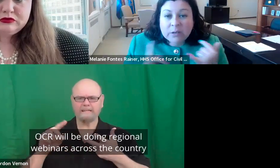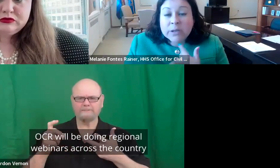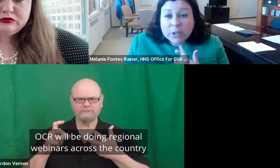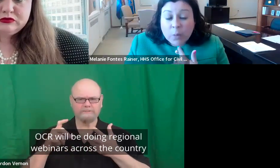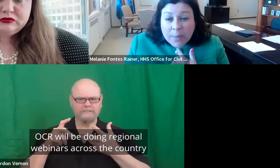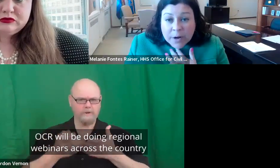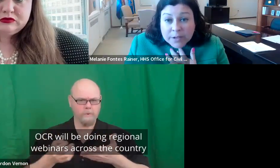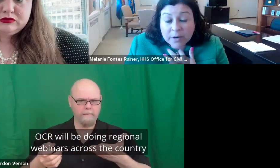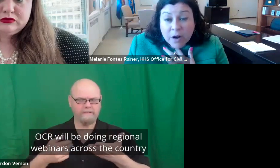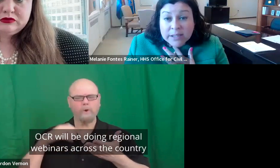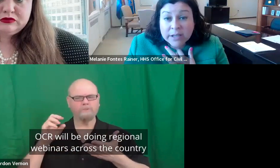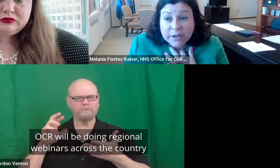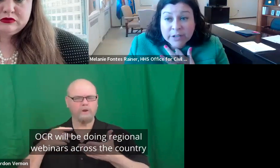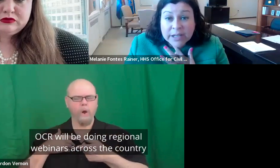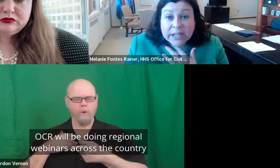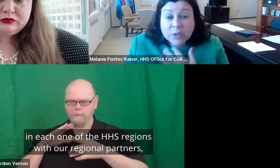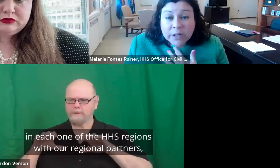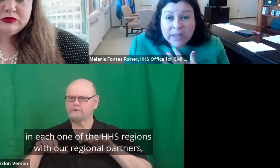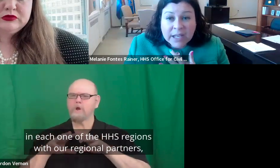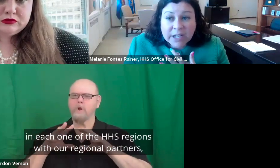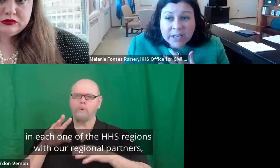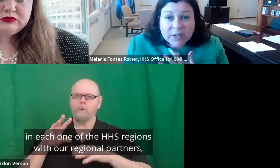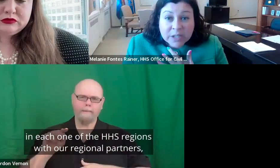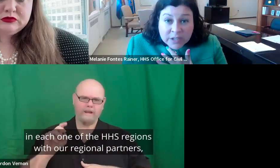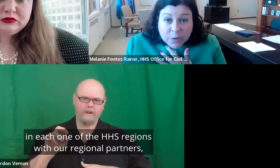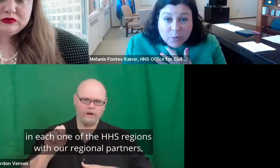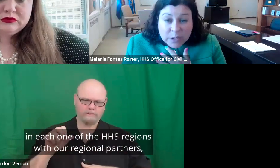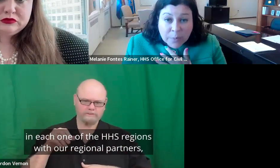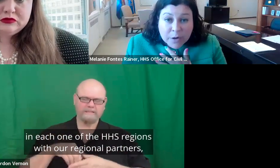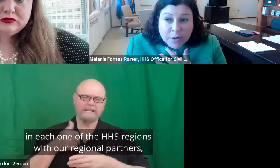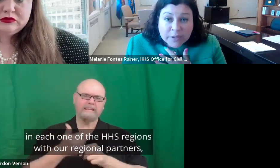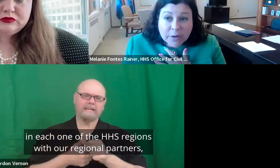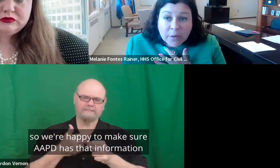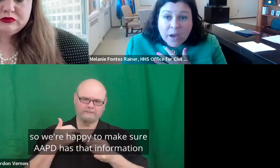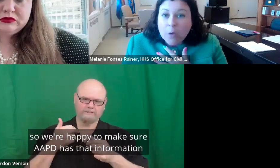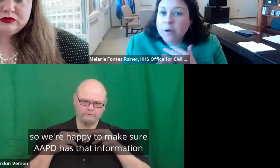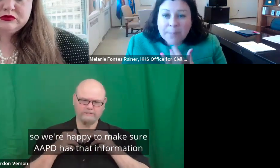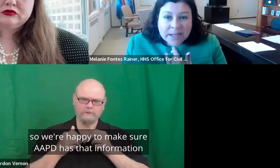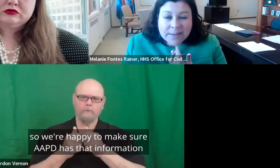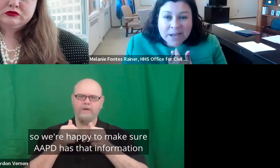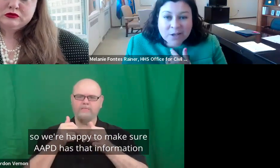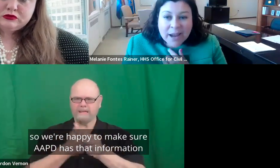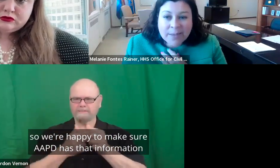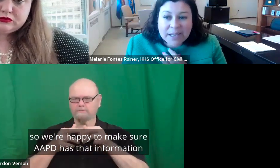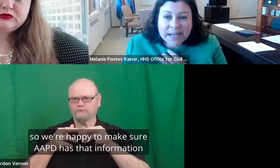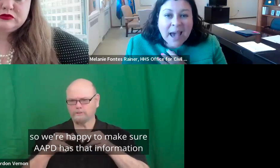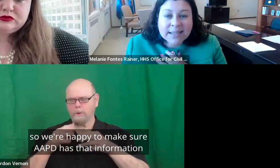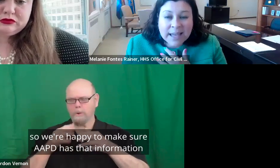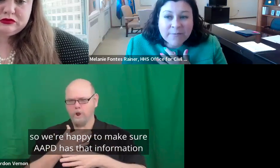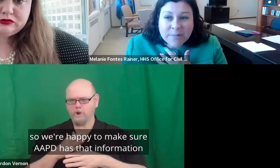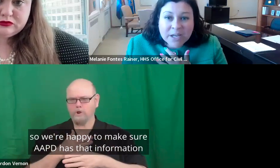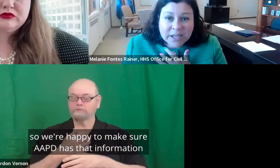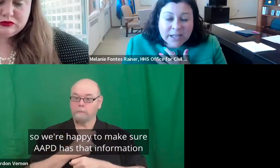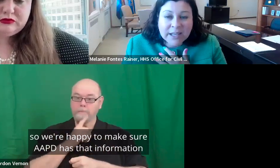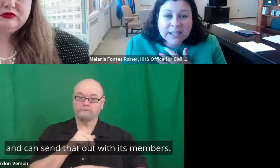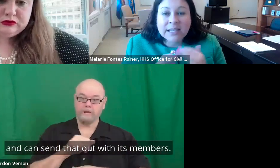be doing regional webinars across the country in each one of the HHS regions with our regional partners. So we're happy to make sure AAPD has